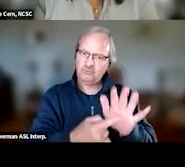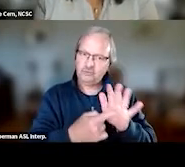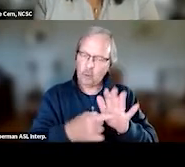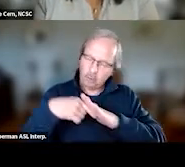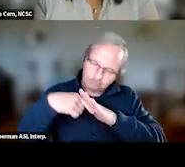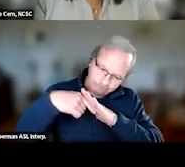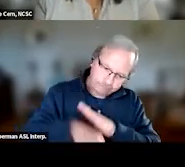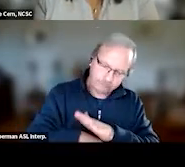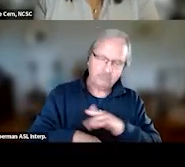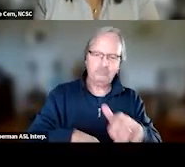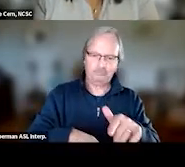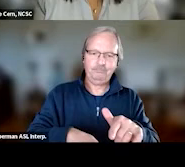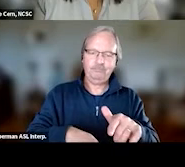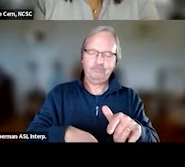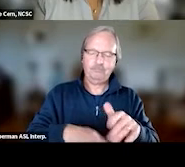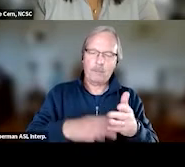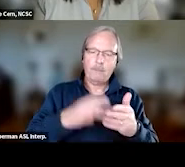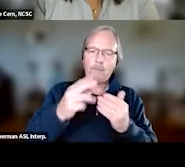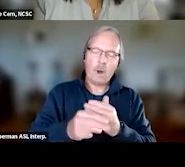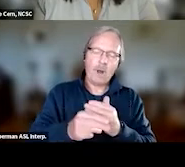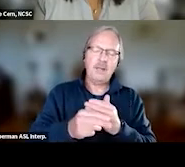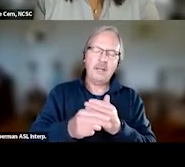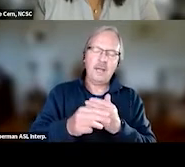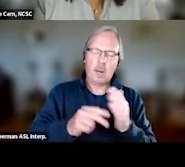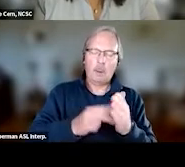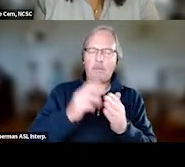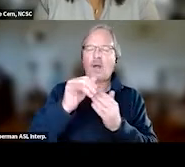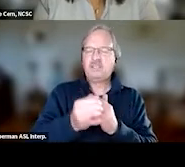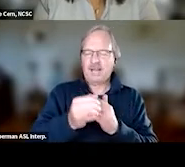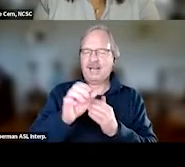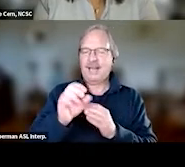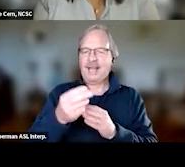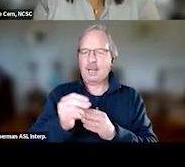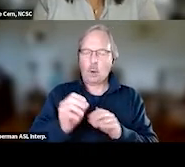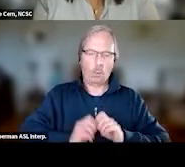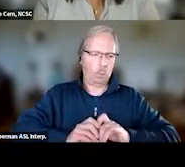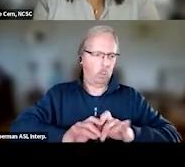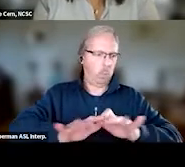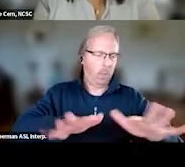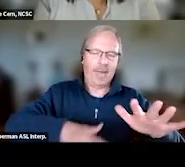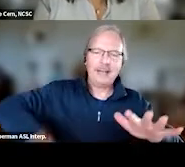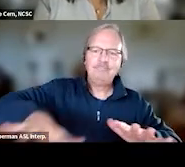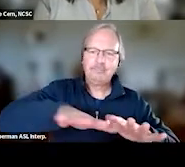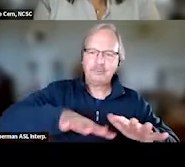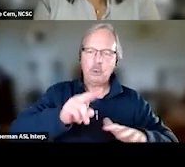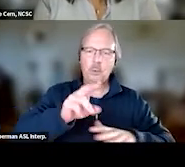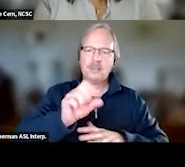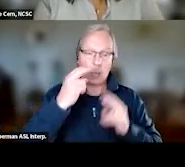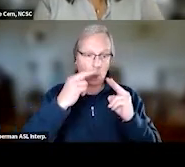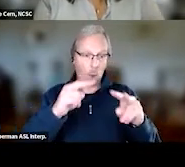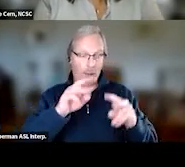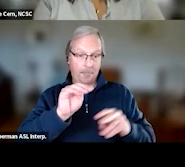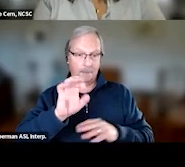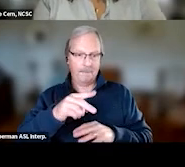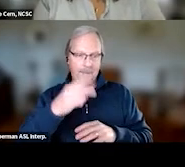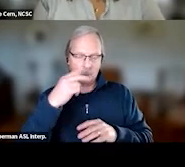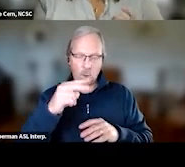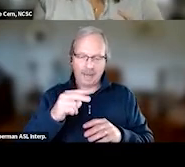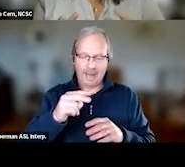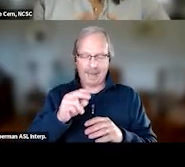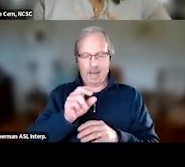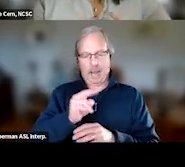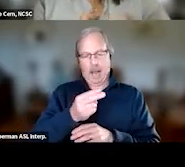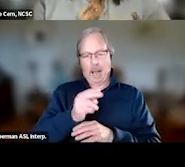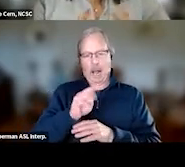which Project ECHO is throughout the United States, is this map here looking at hubs and super hubs.